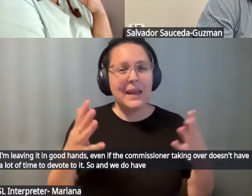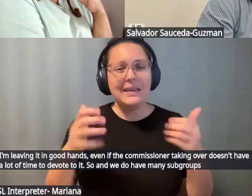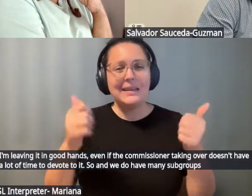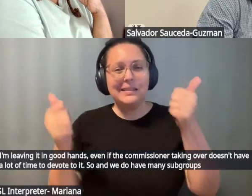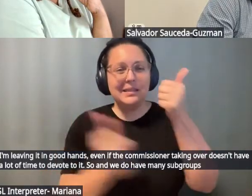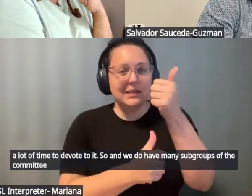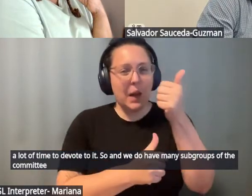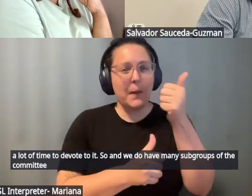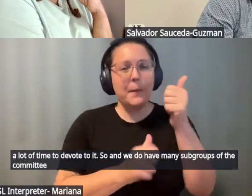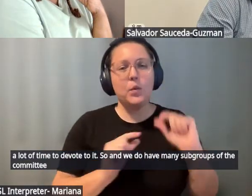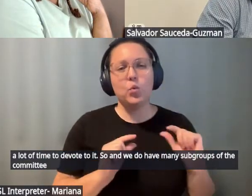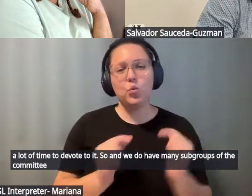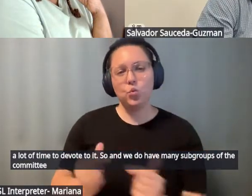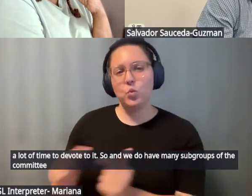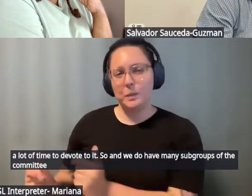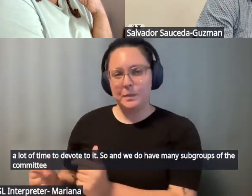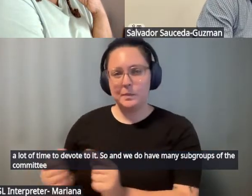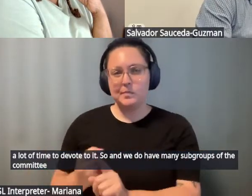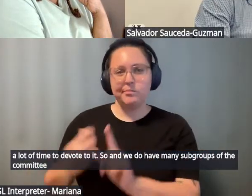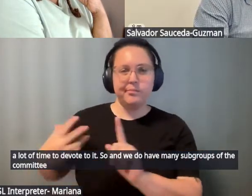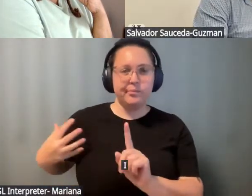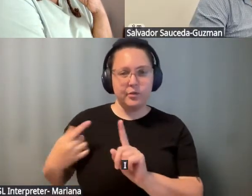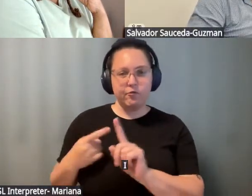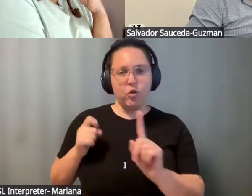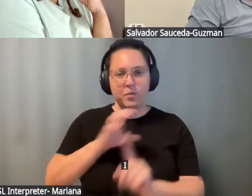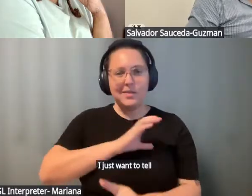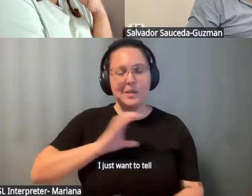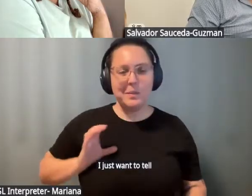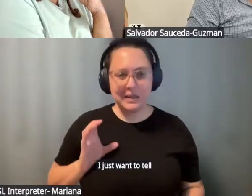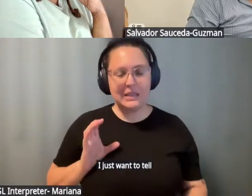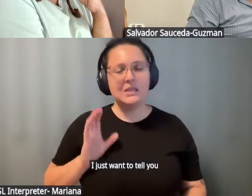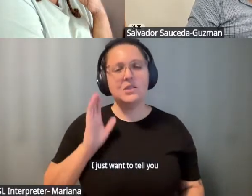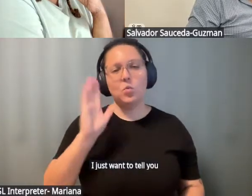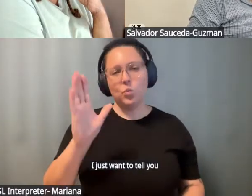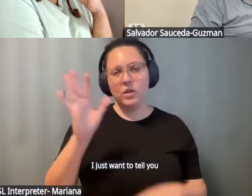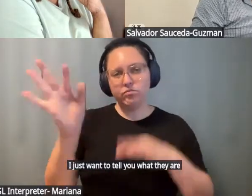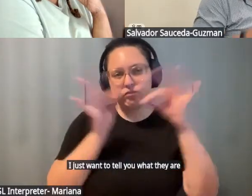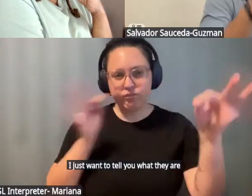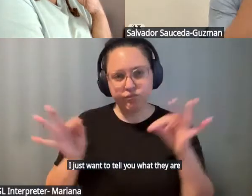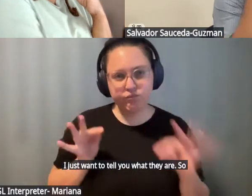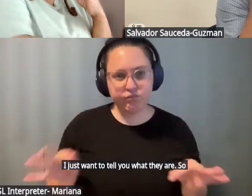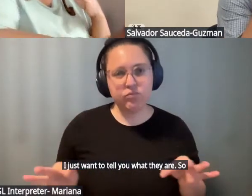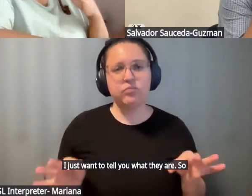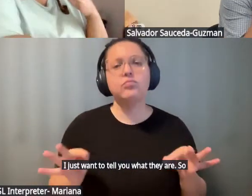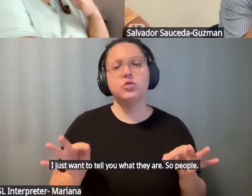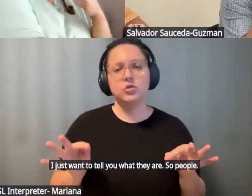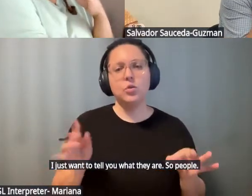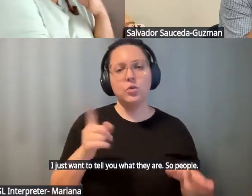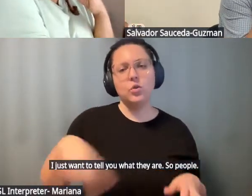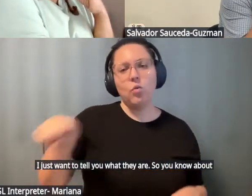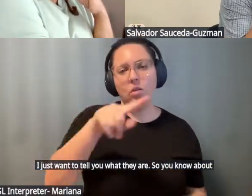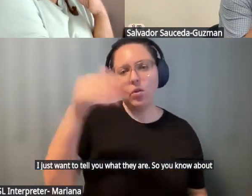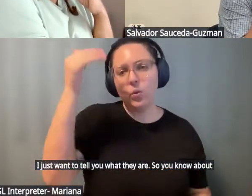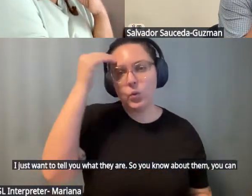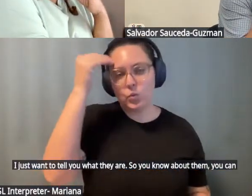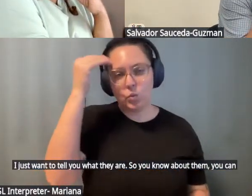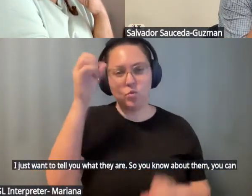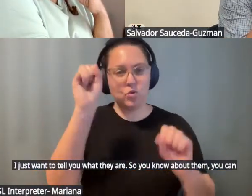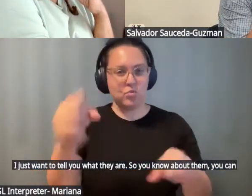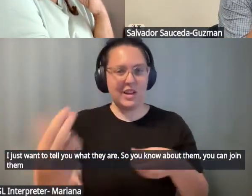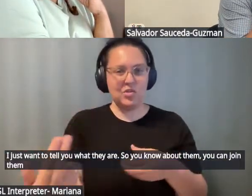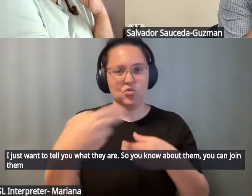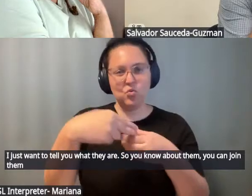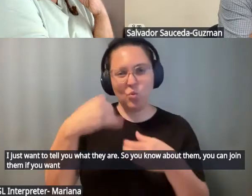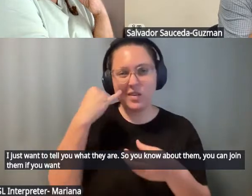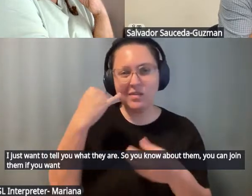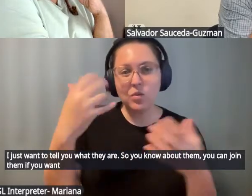the committee. I just want to tell you all what they are, so people, so you know about them. You can join them if you want.